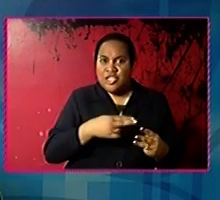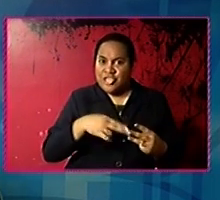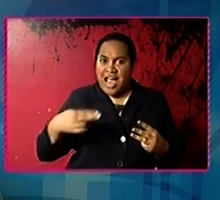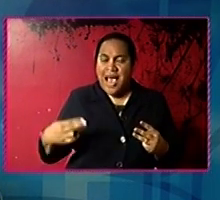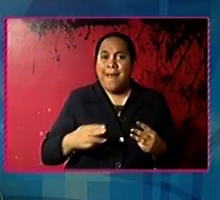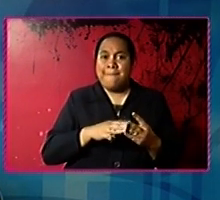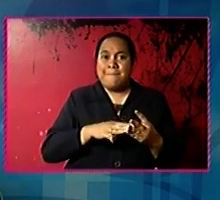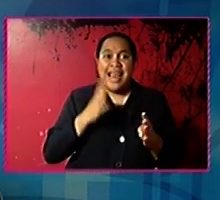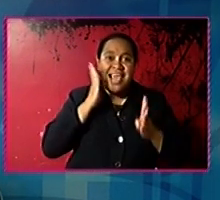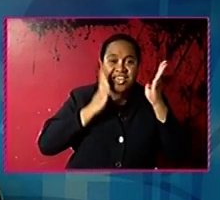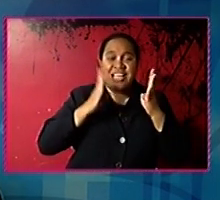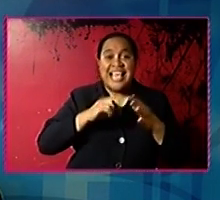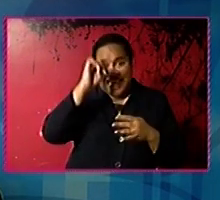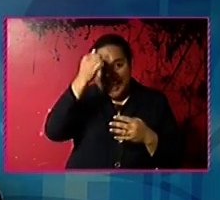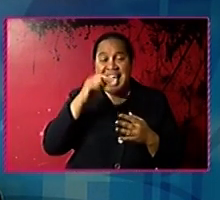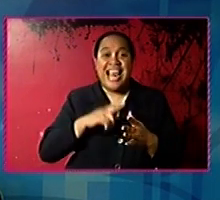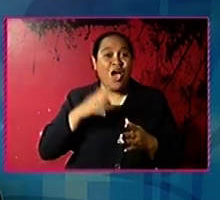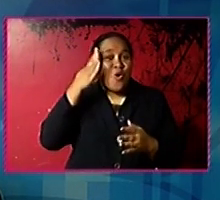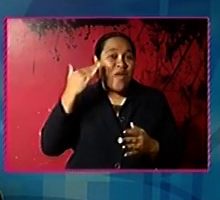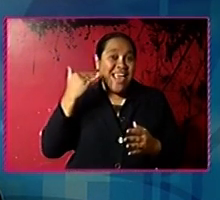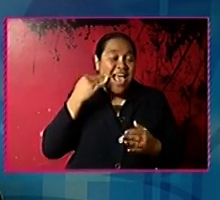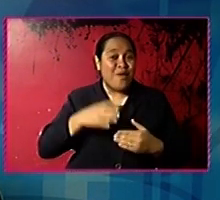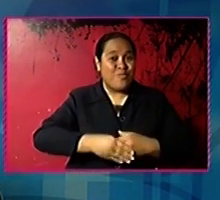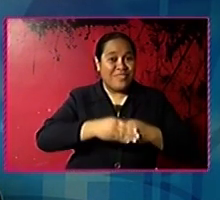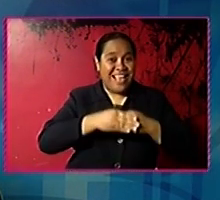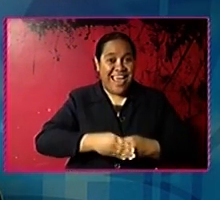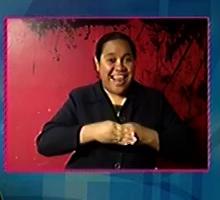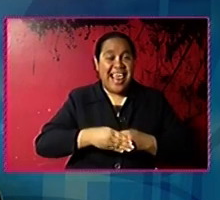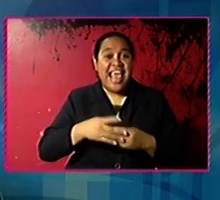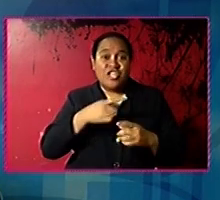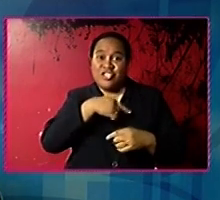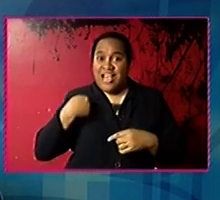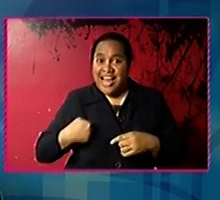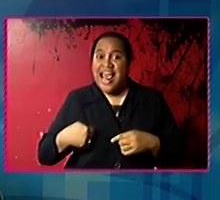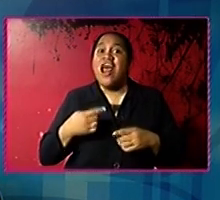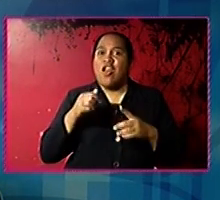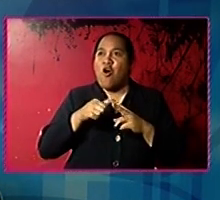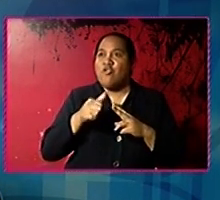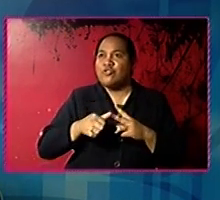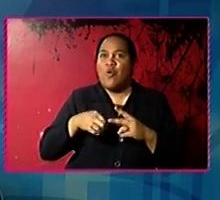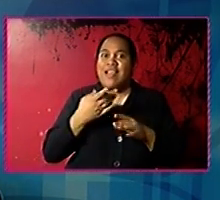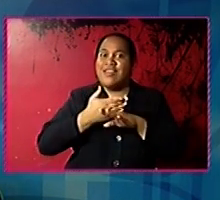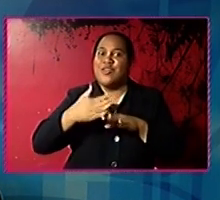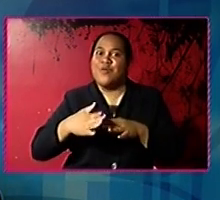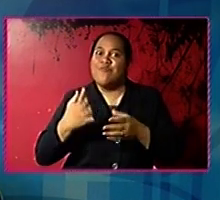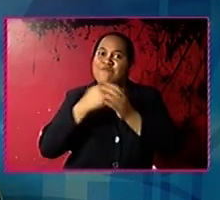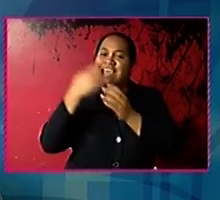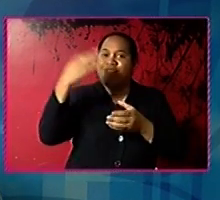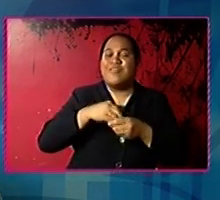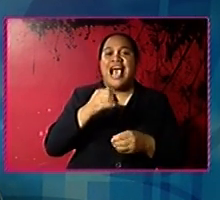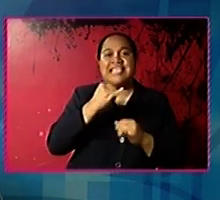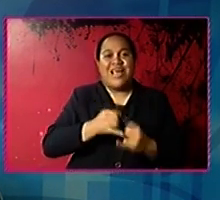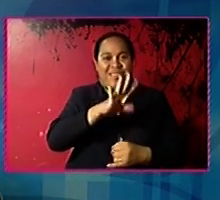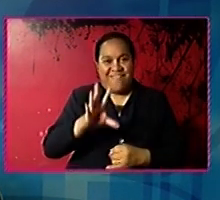Morocco, Indonesia, Malaysia, India, Korea, Bhutan, China, and Fiji's latest